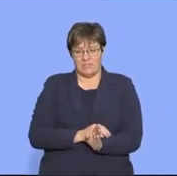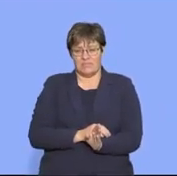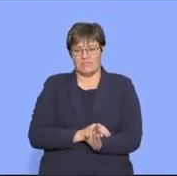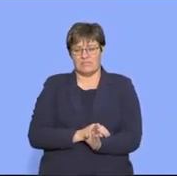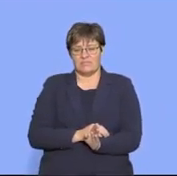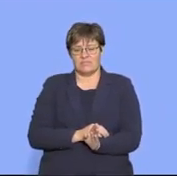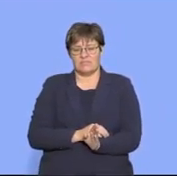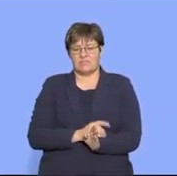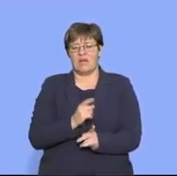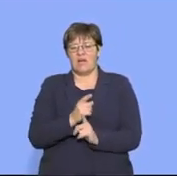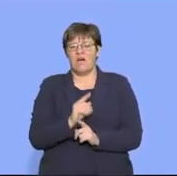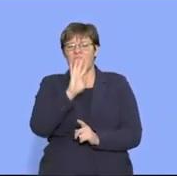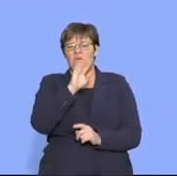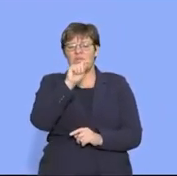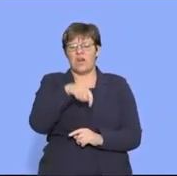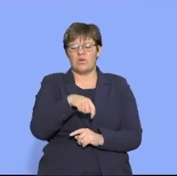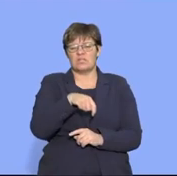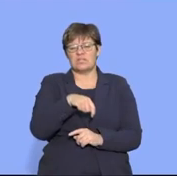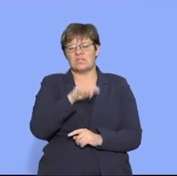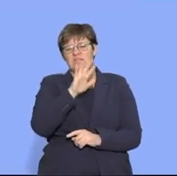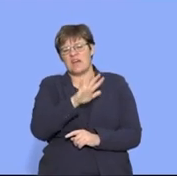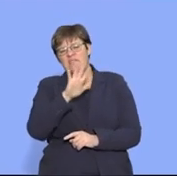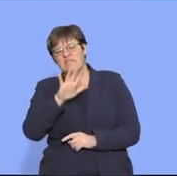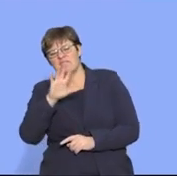that's all those